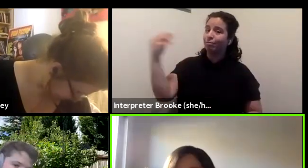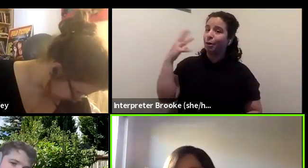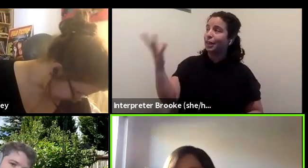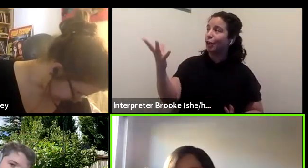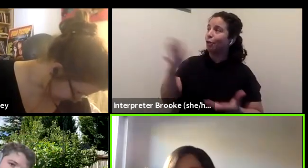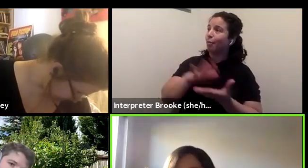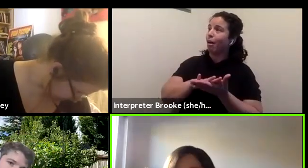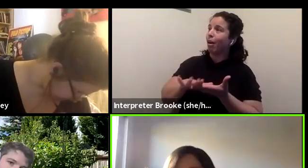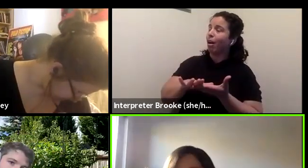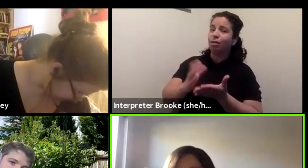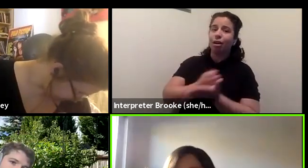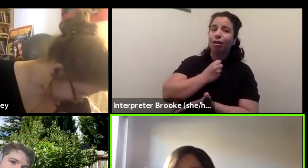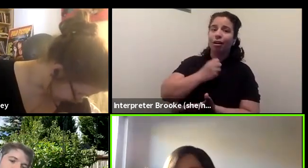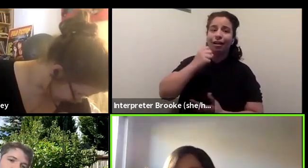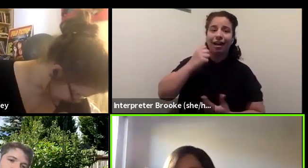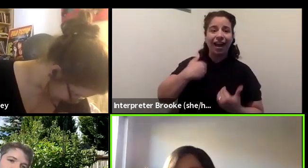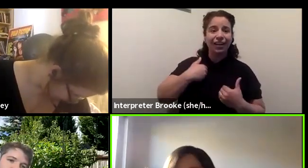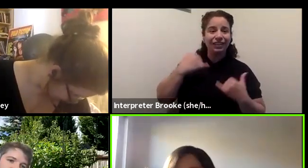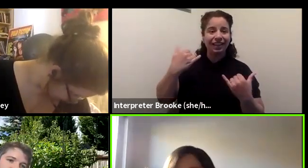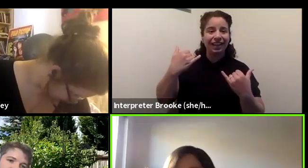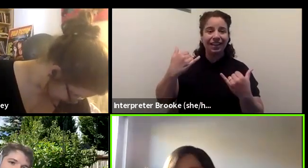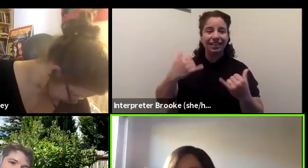loving it.